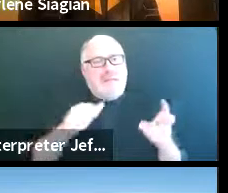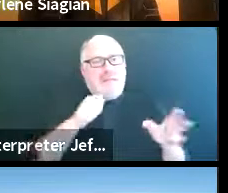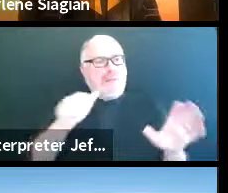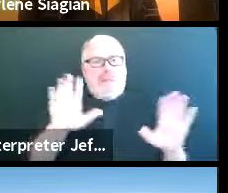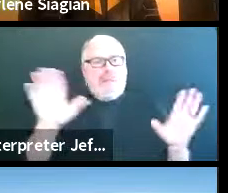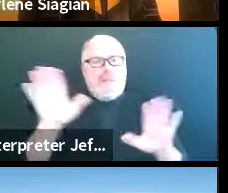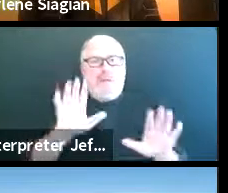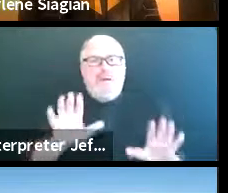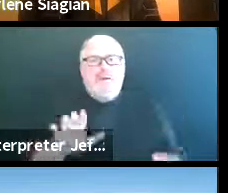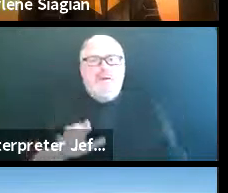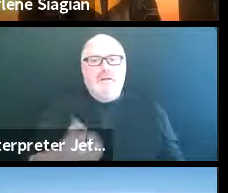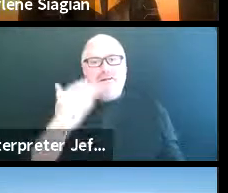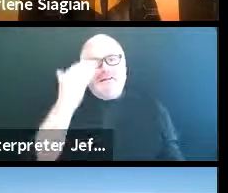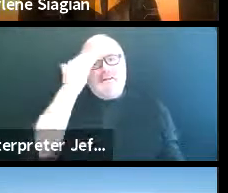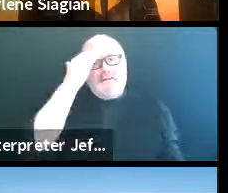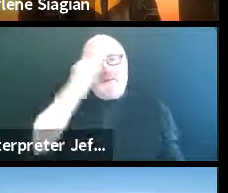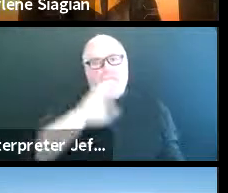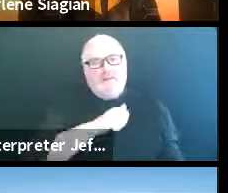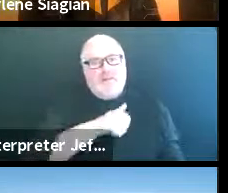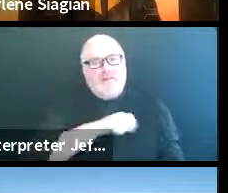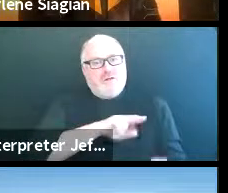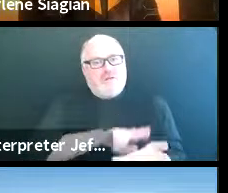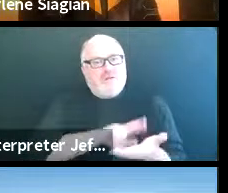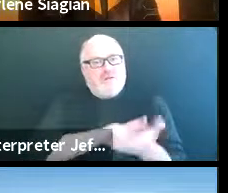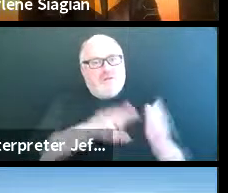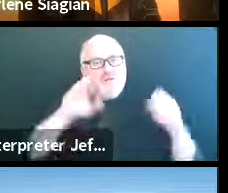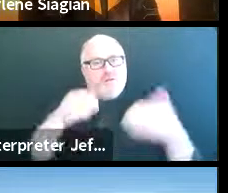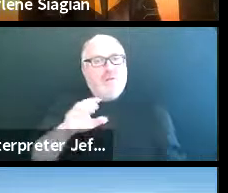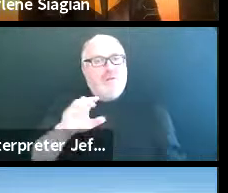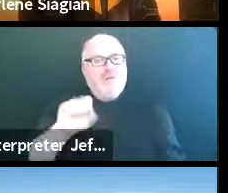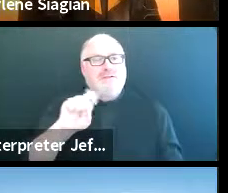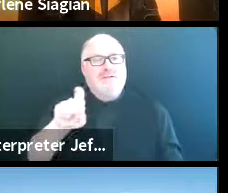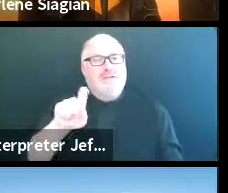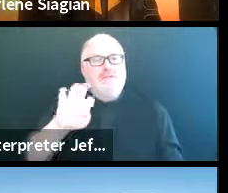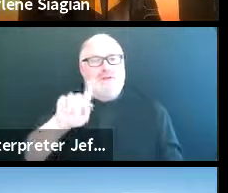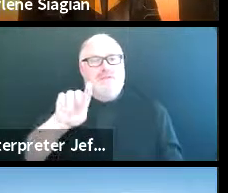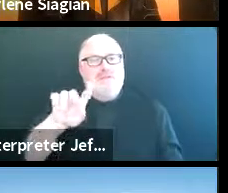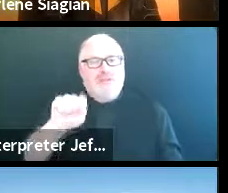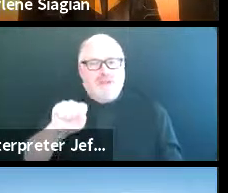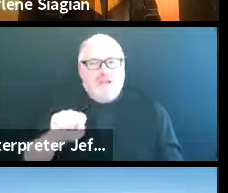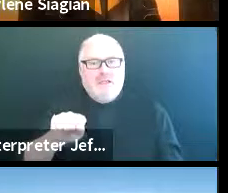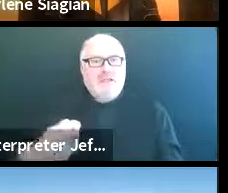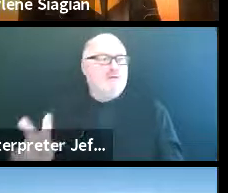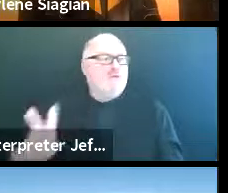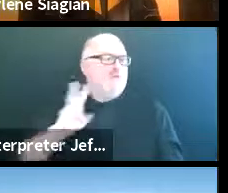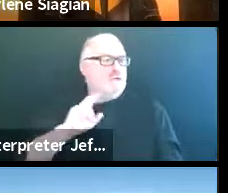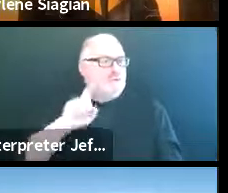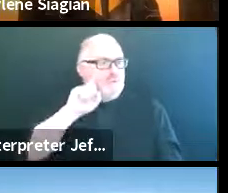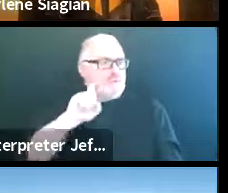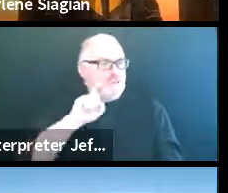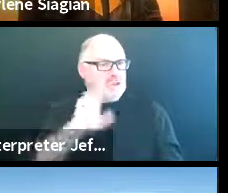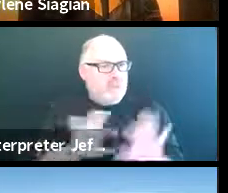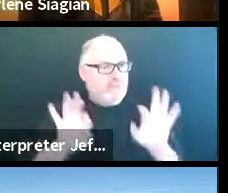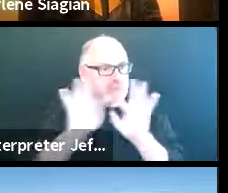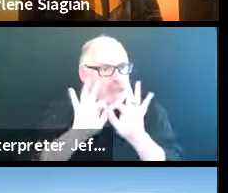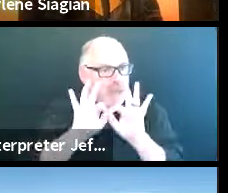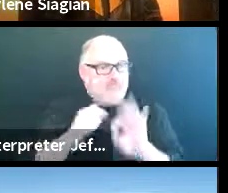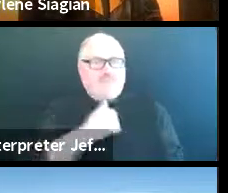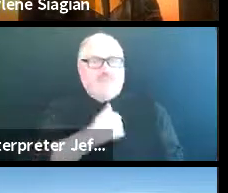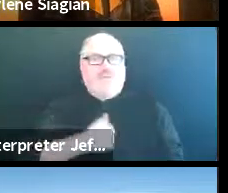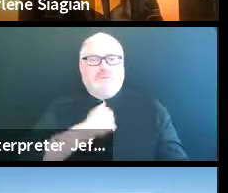don't think. It's Knowledge and Attitudes of Nurses Towards Sex Trafficking. Does Victim Gender Matter? So I apologize, Sarah.